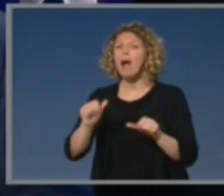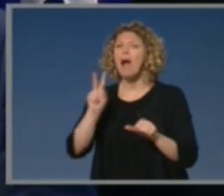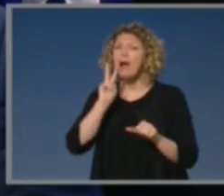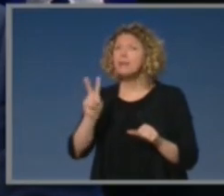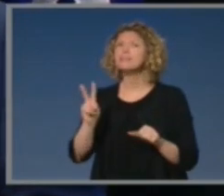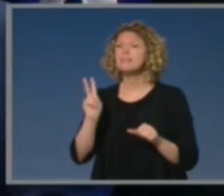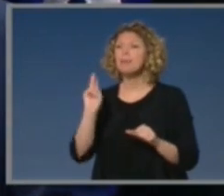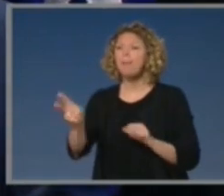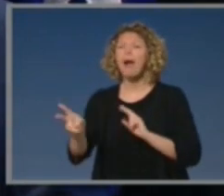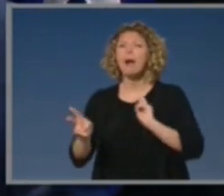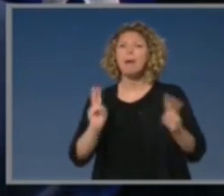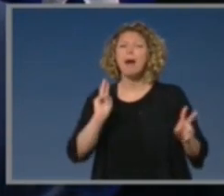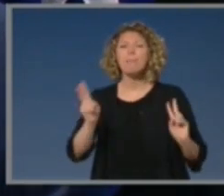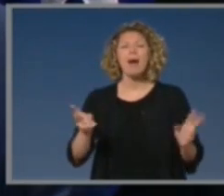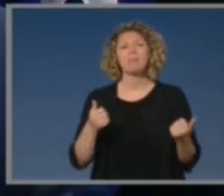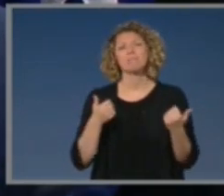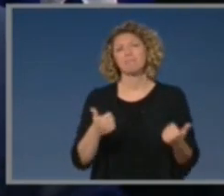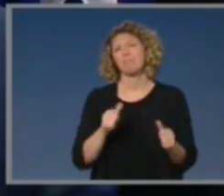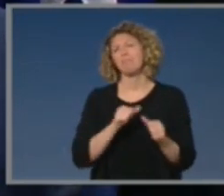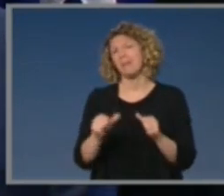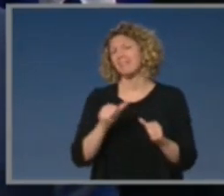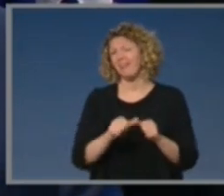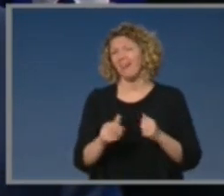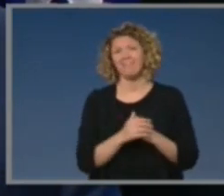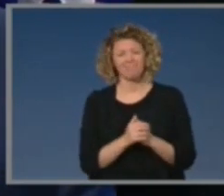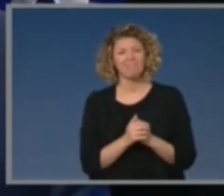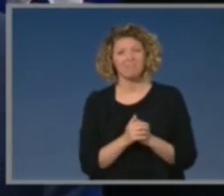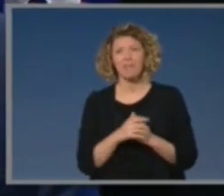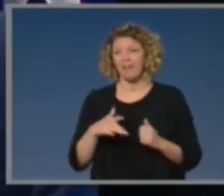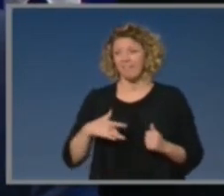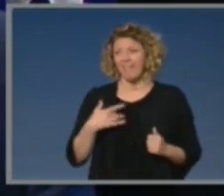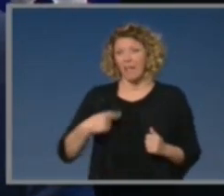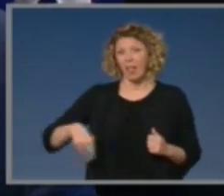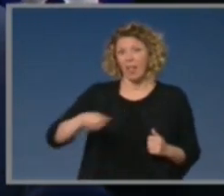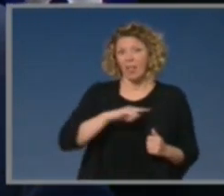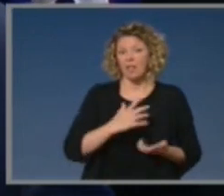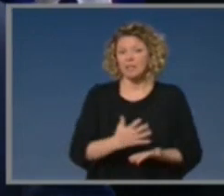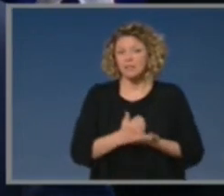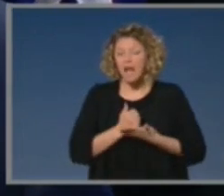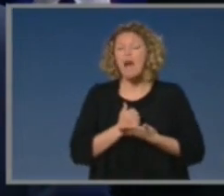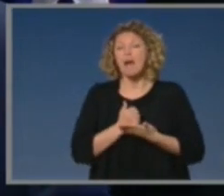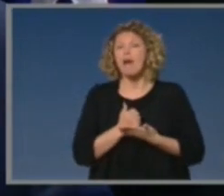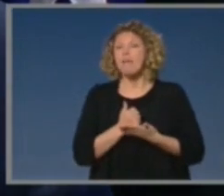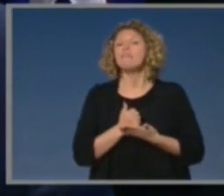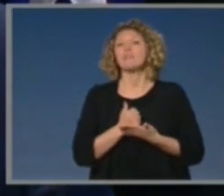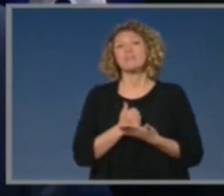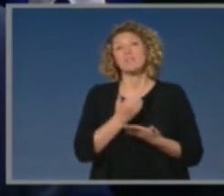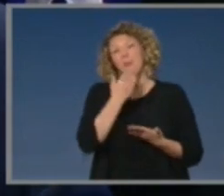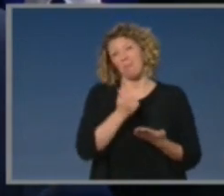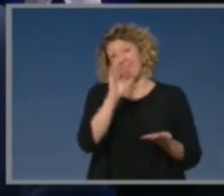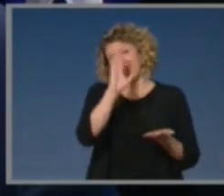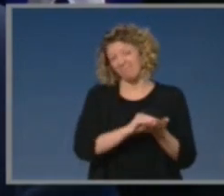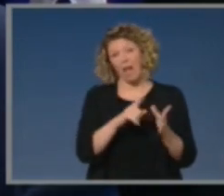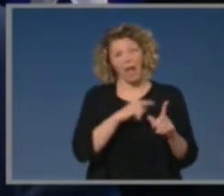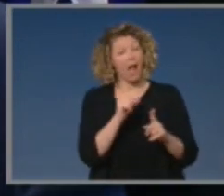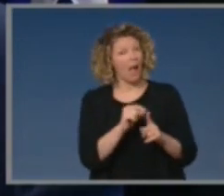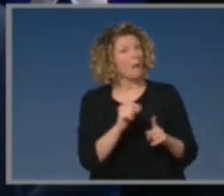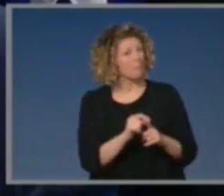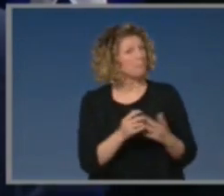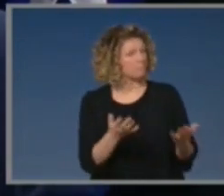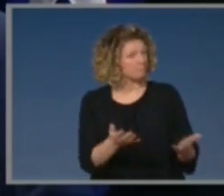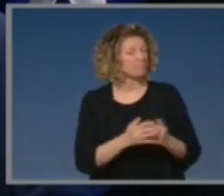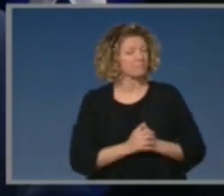better supported by how we all keep each other more safe, by ensuring we download the COVID Safe app. So please continue